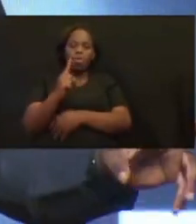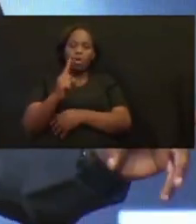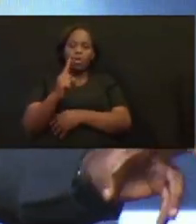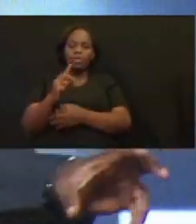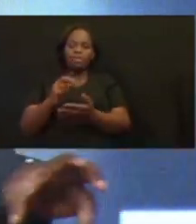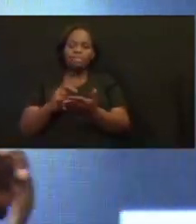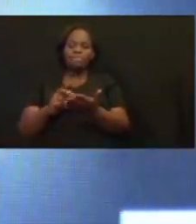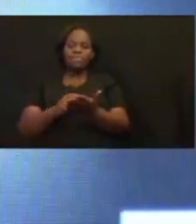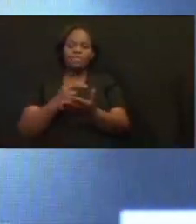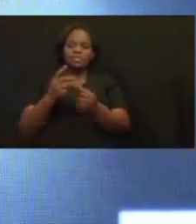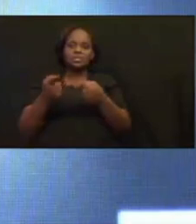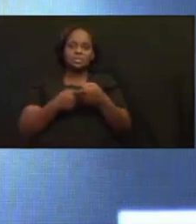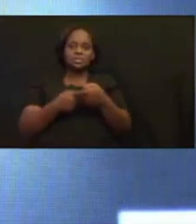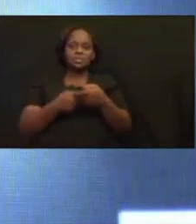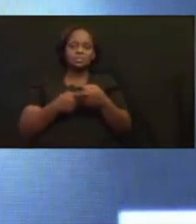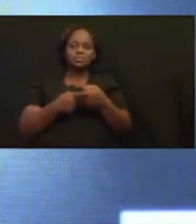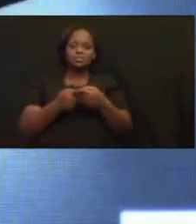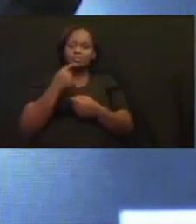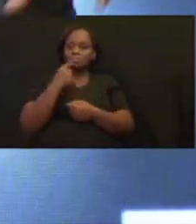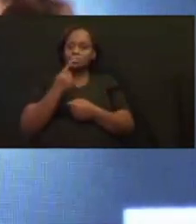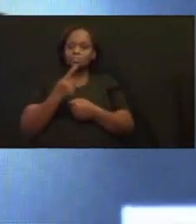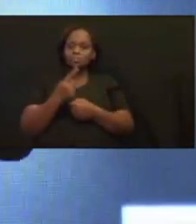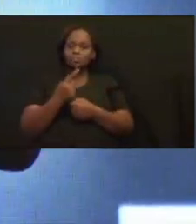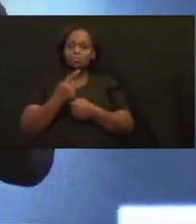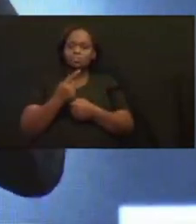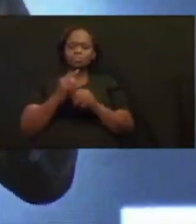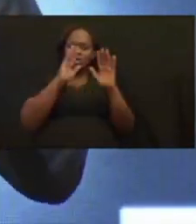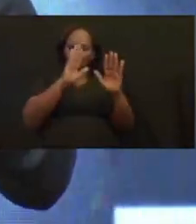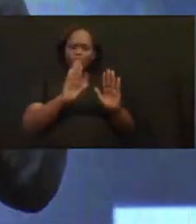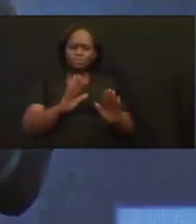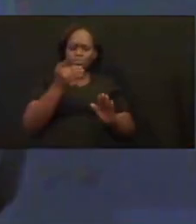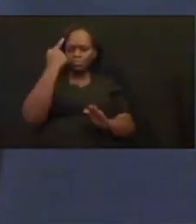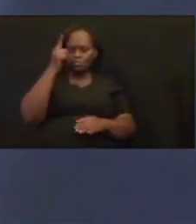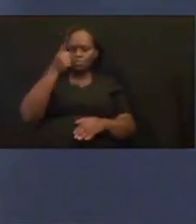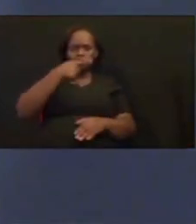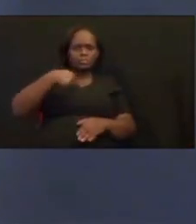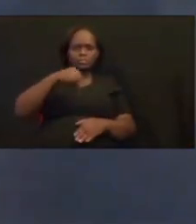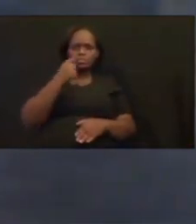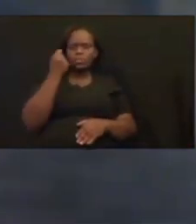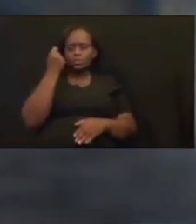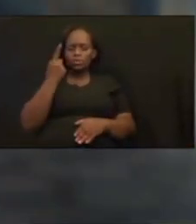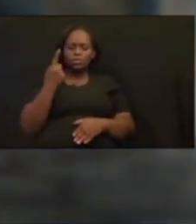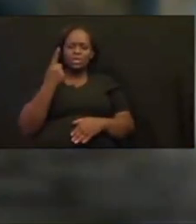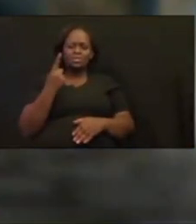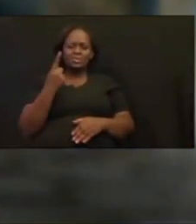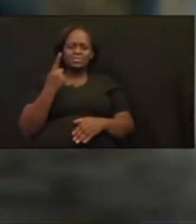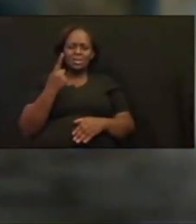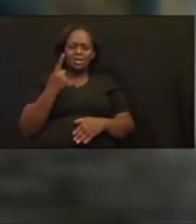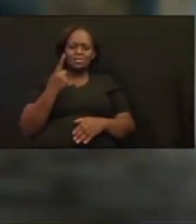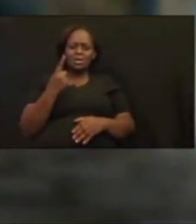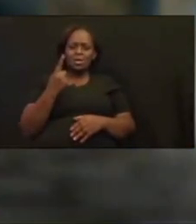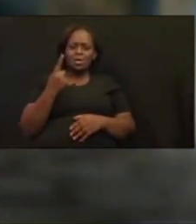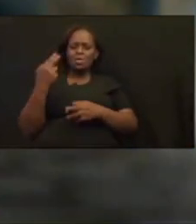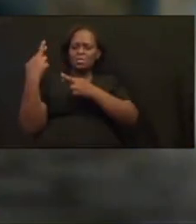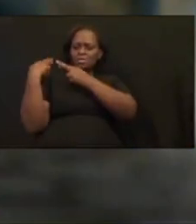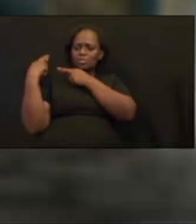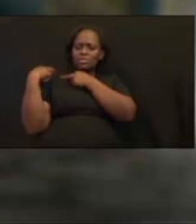1 and verse 6. It's important for us to understand our corporate assignment as believers. Please look up.